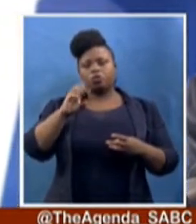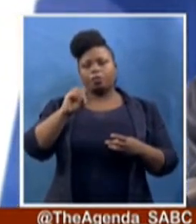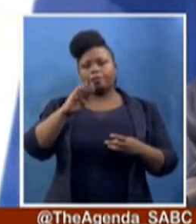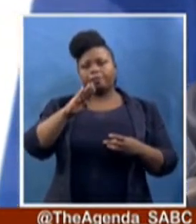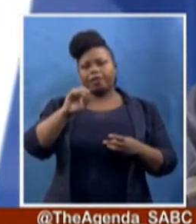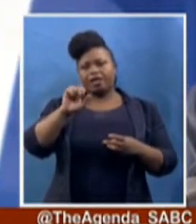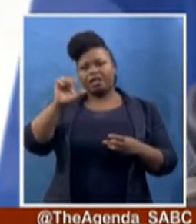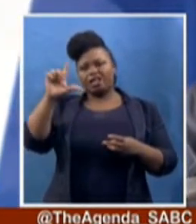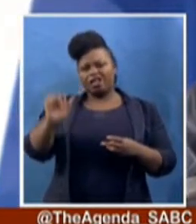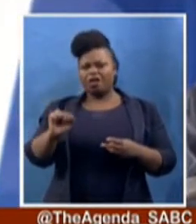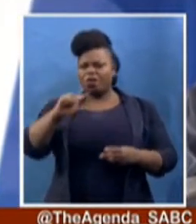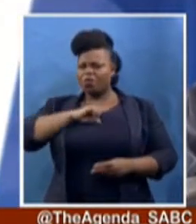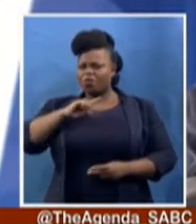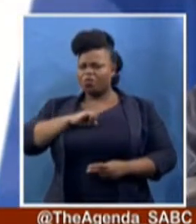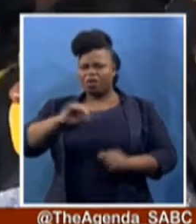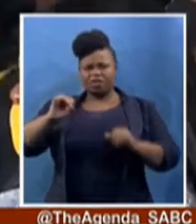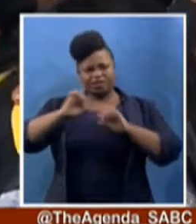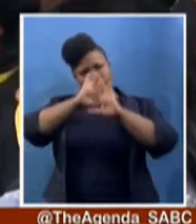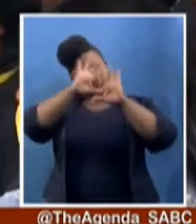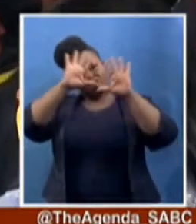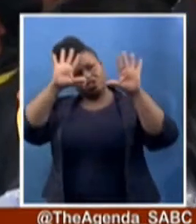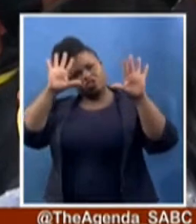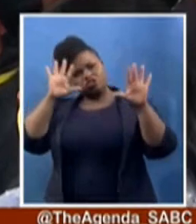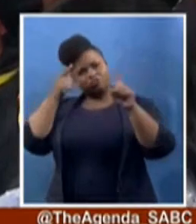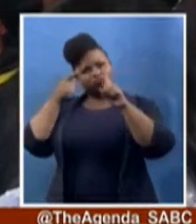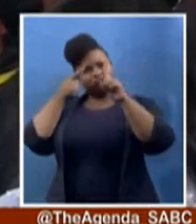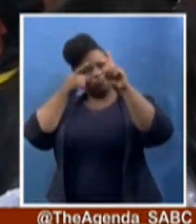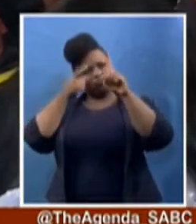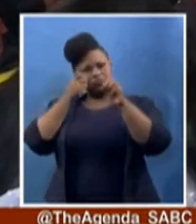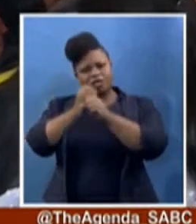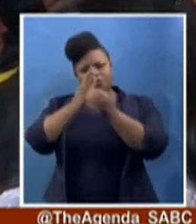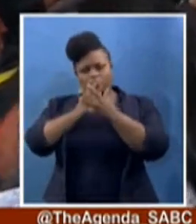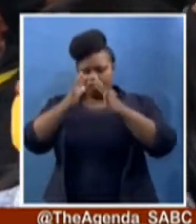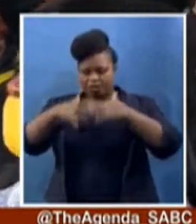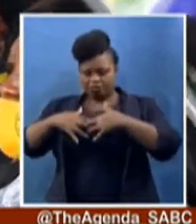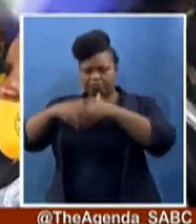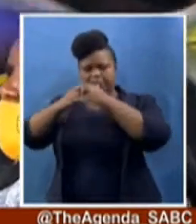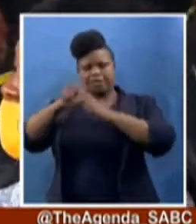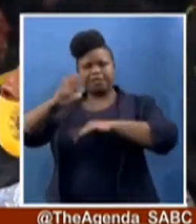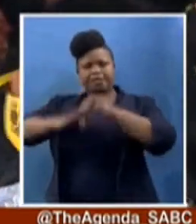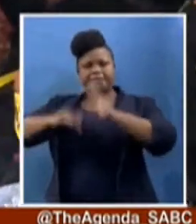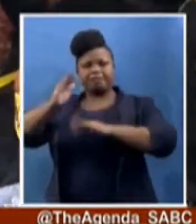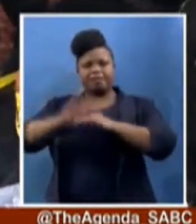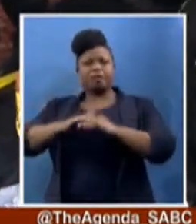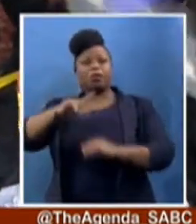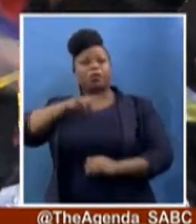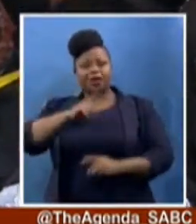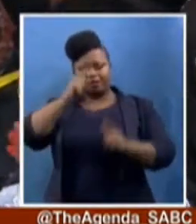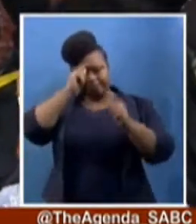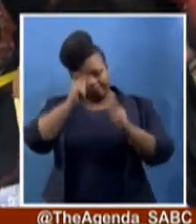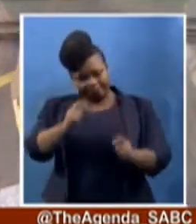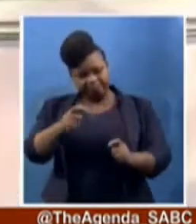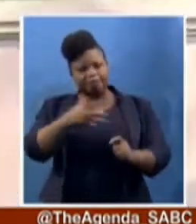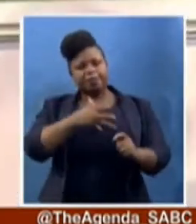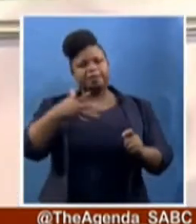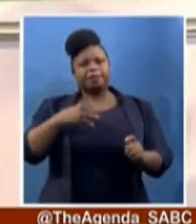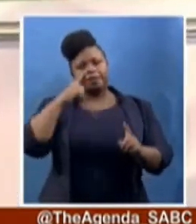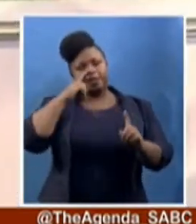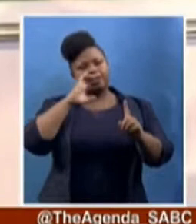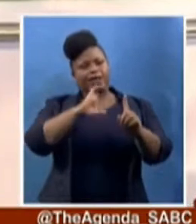in creating this historic monument in honor of Mema Maxeke. Thank you very much for this.